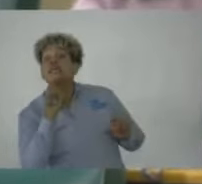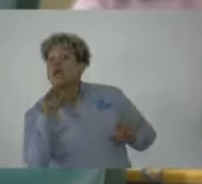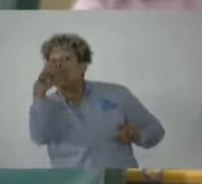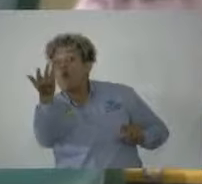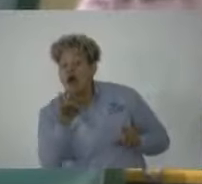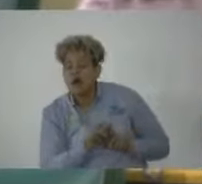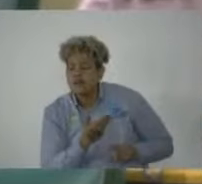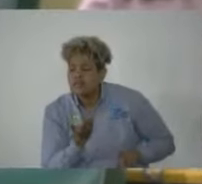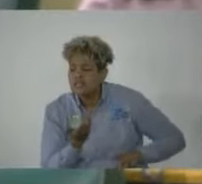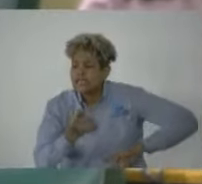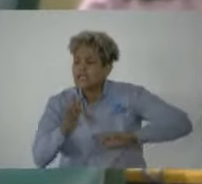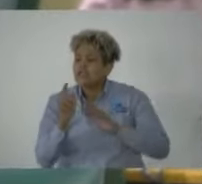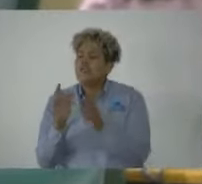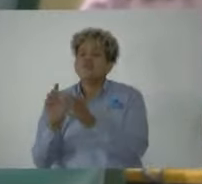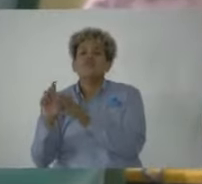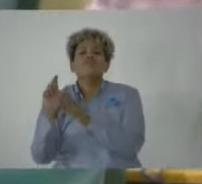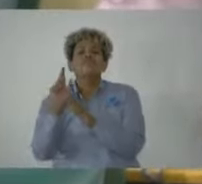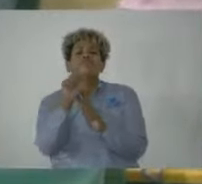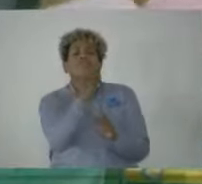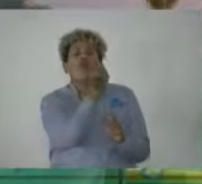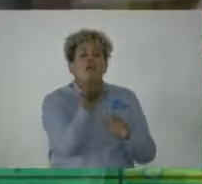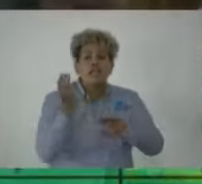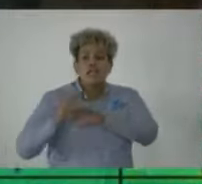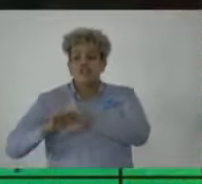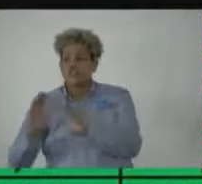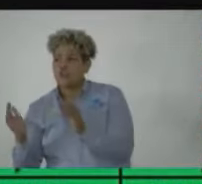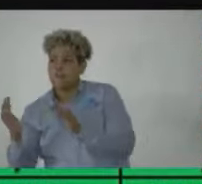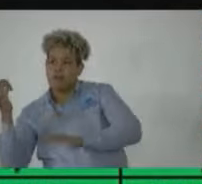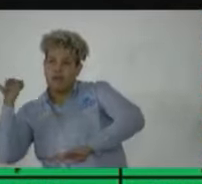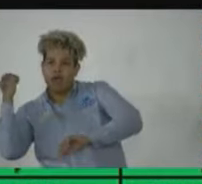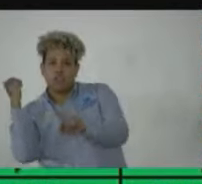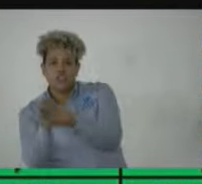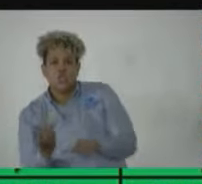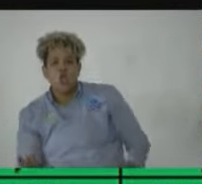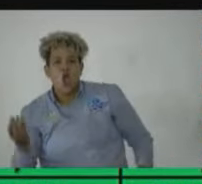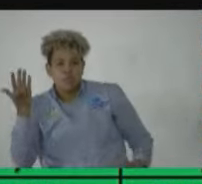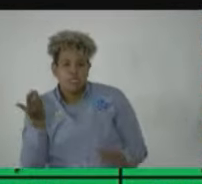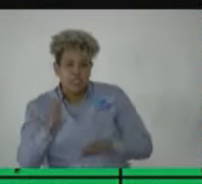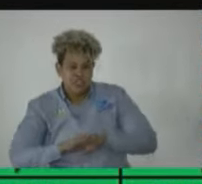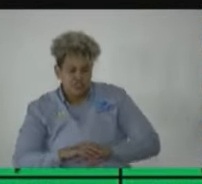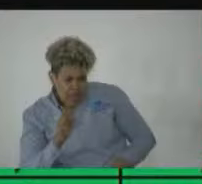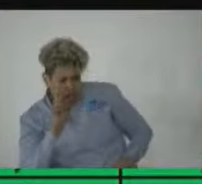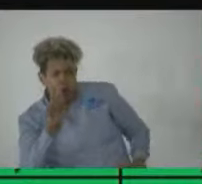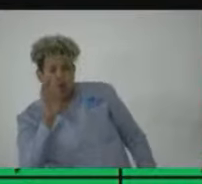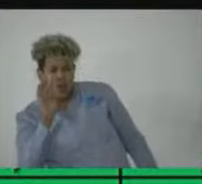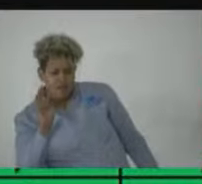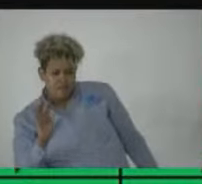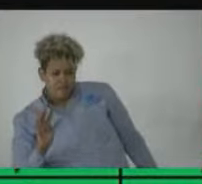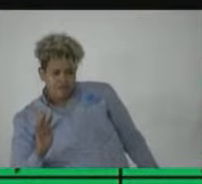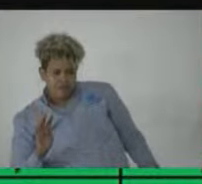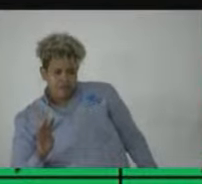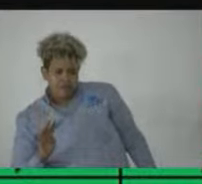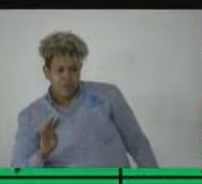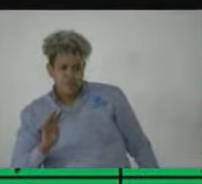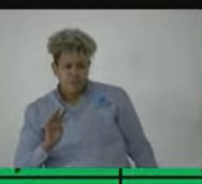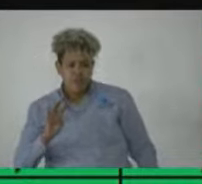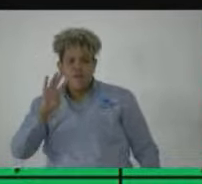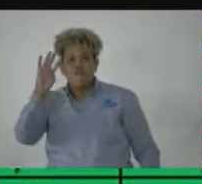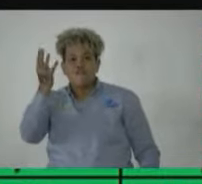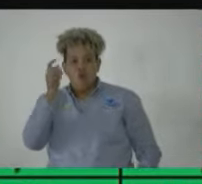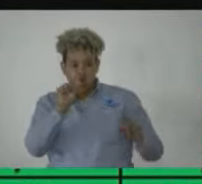it's the dollar increase over prior year. And you look at the four rows in